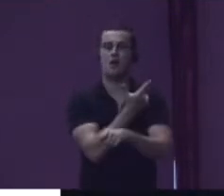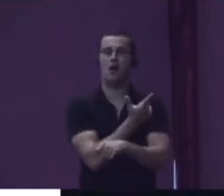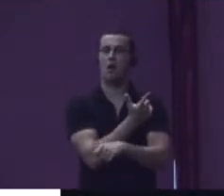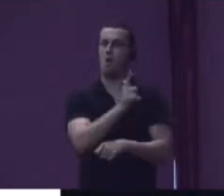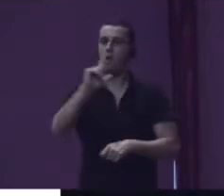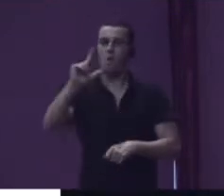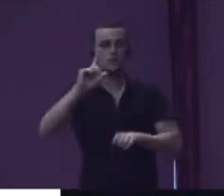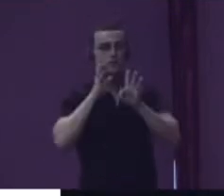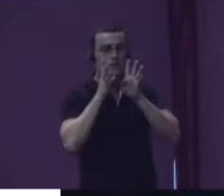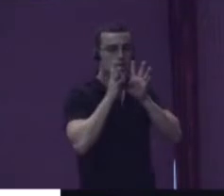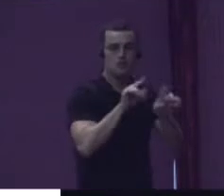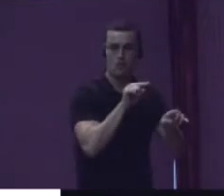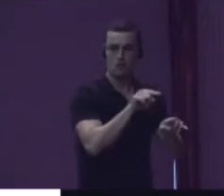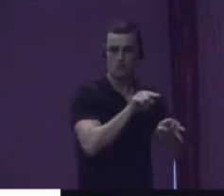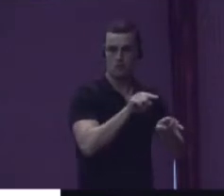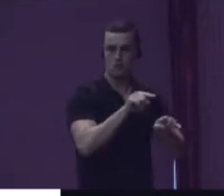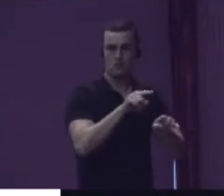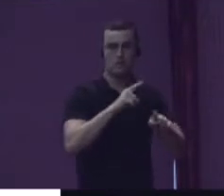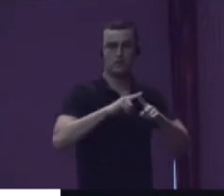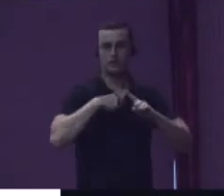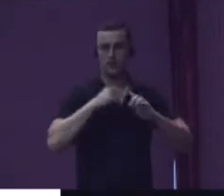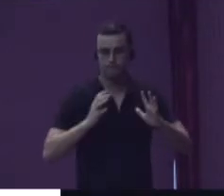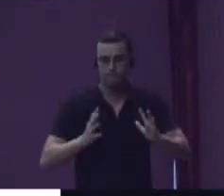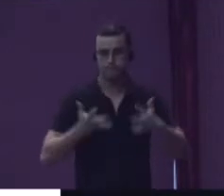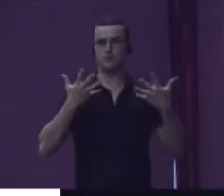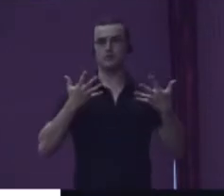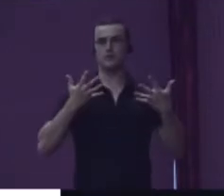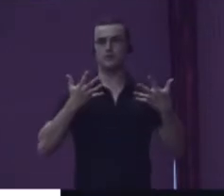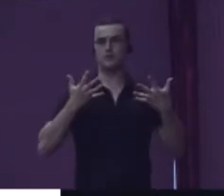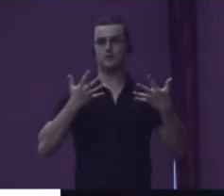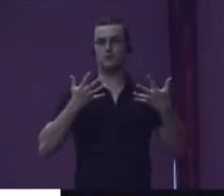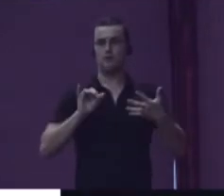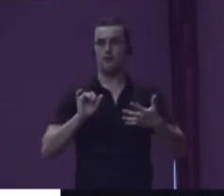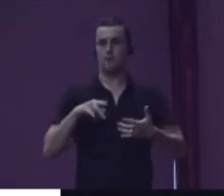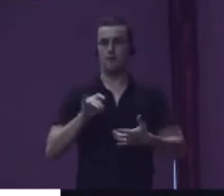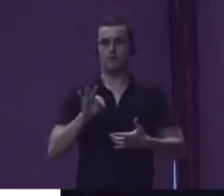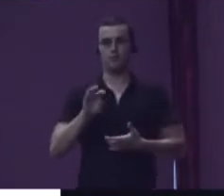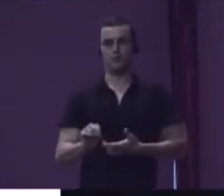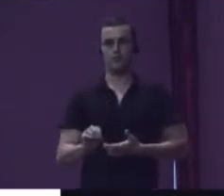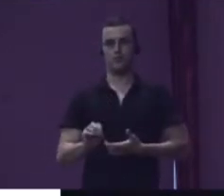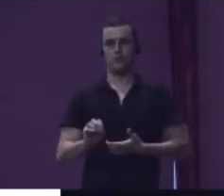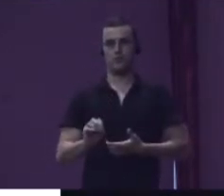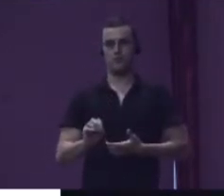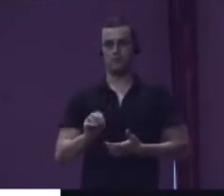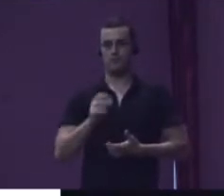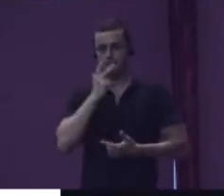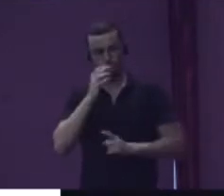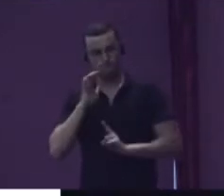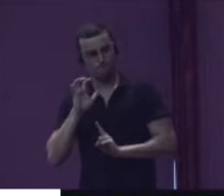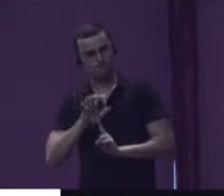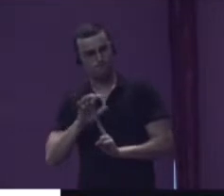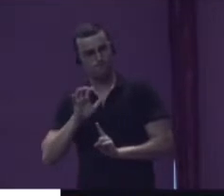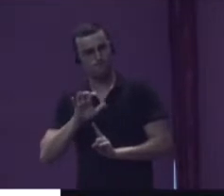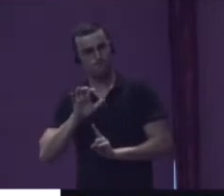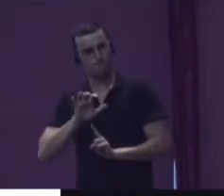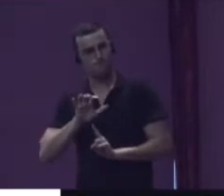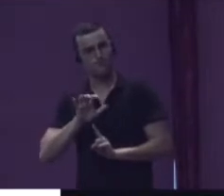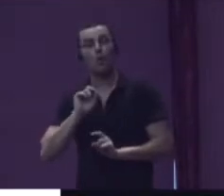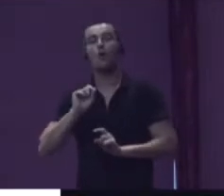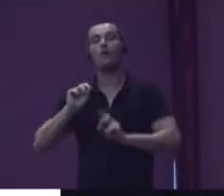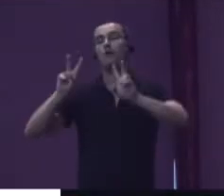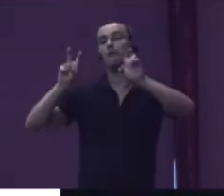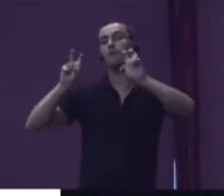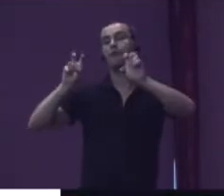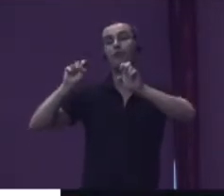of what the World Health Organization calls, quote, skilled birth attendants. So this means trying